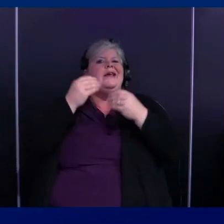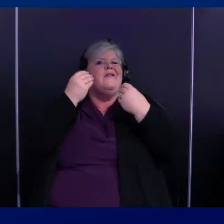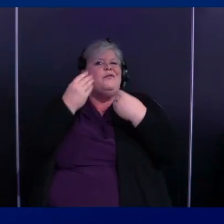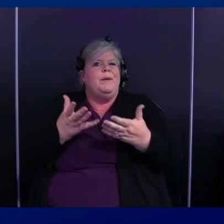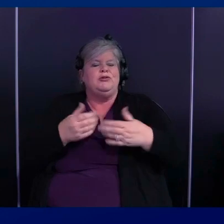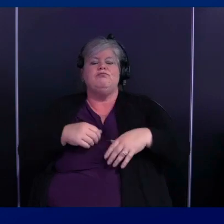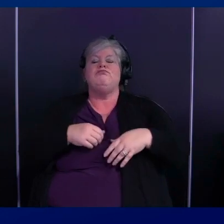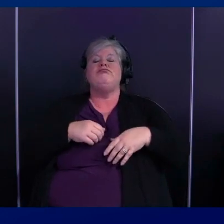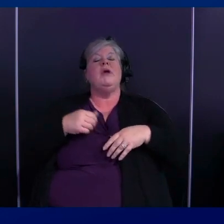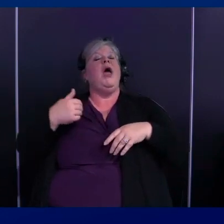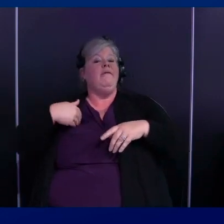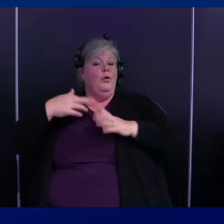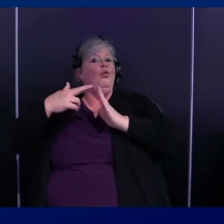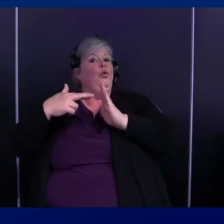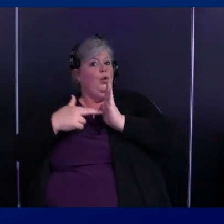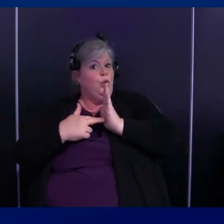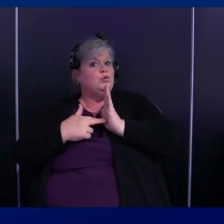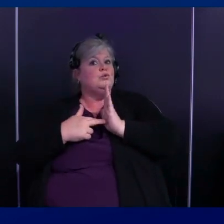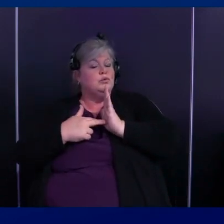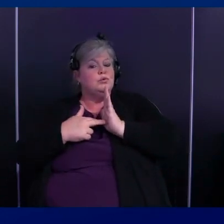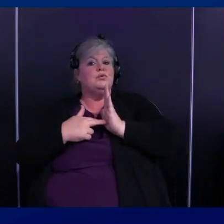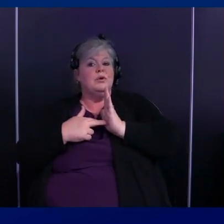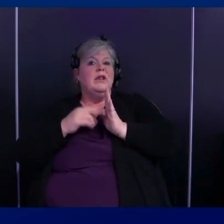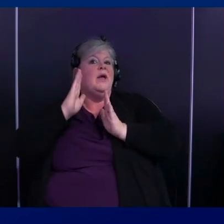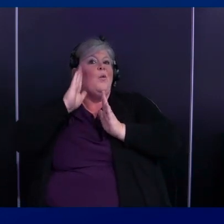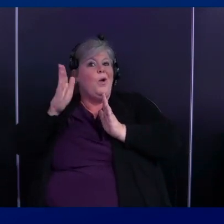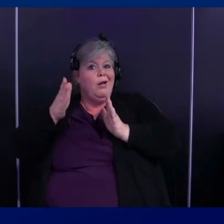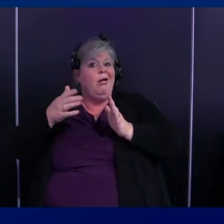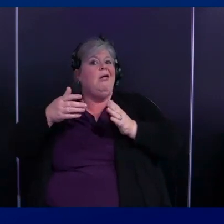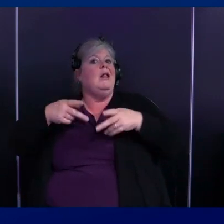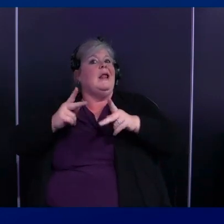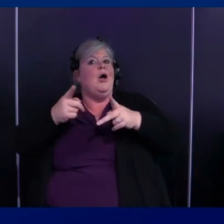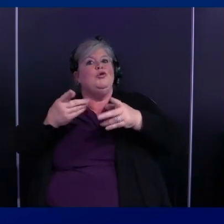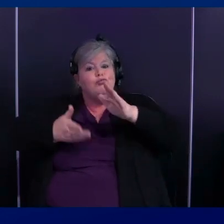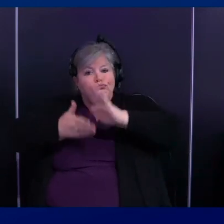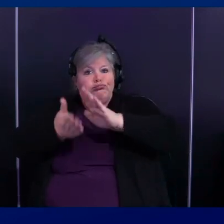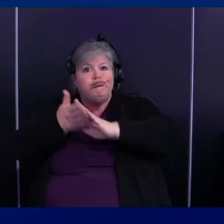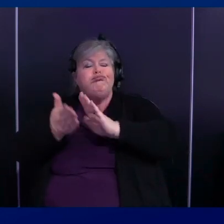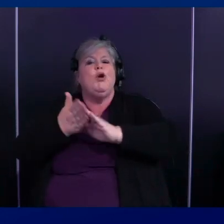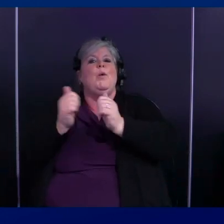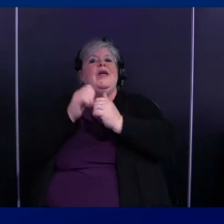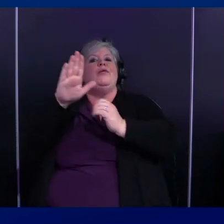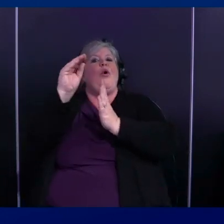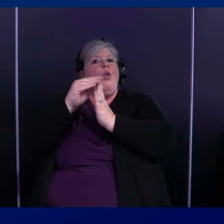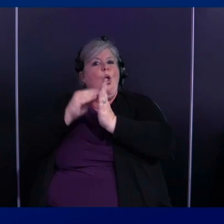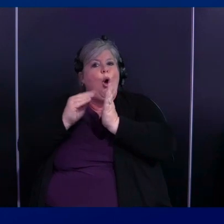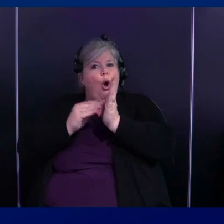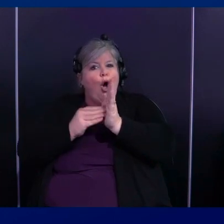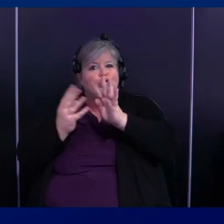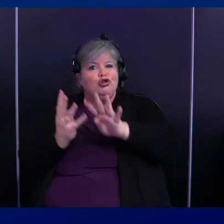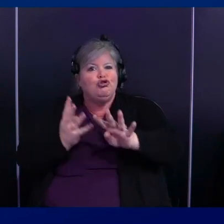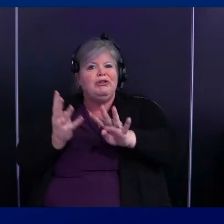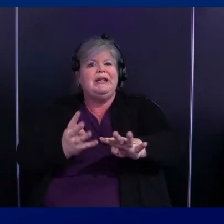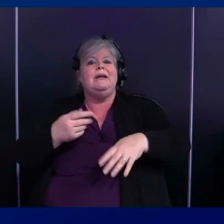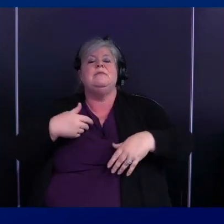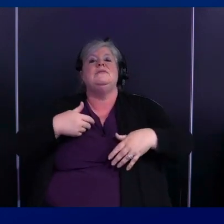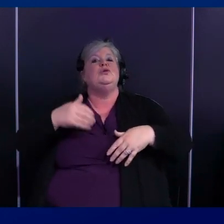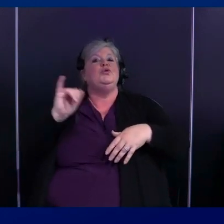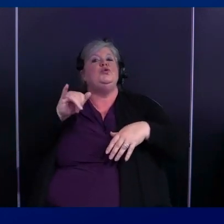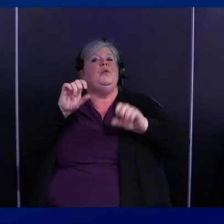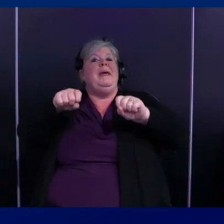of rules that allow you to operate on your log streams to detect things that you may want to follow up